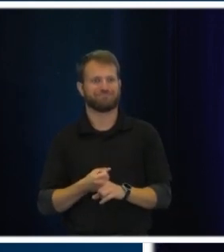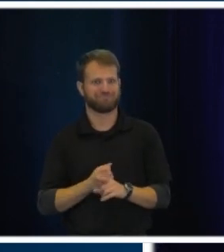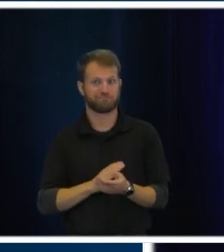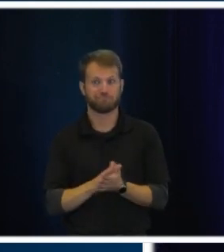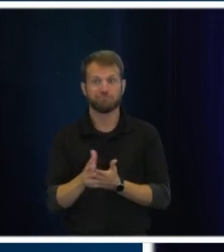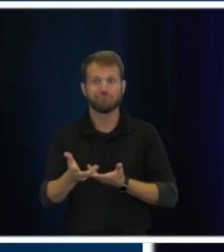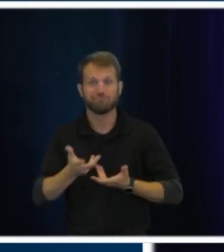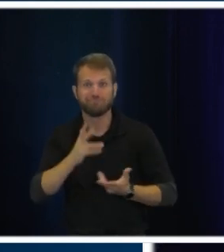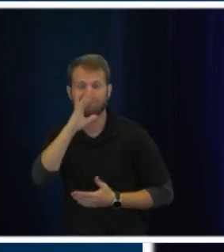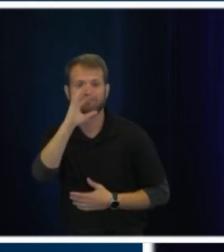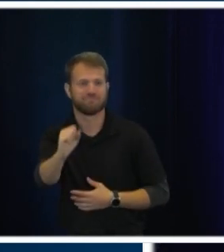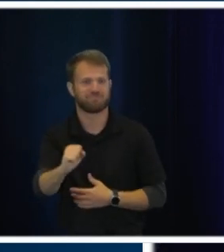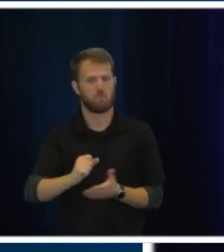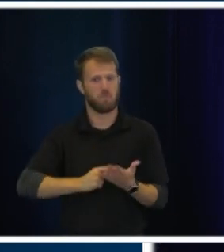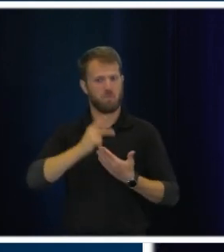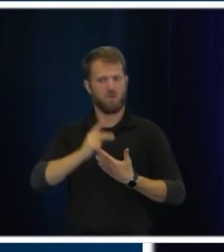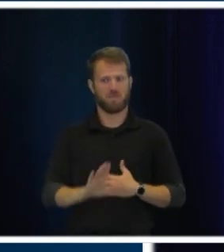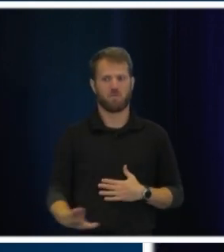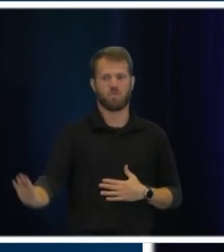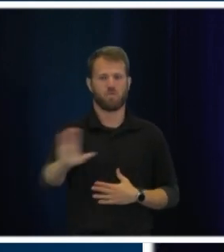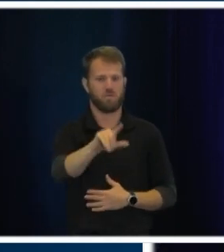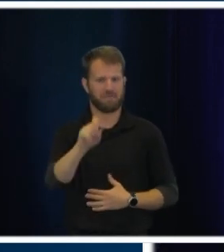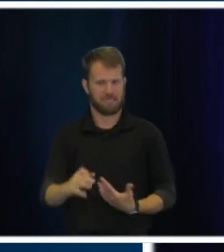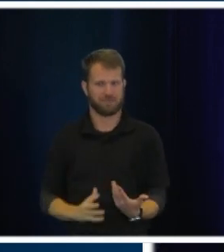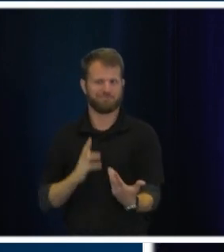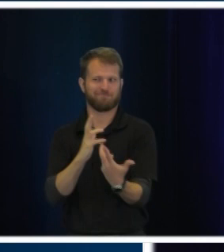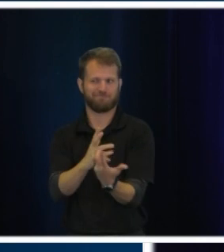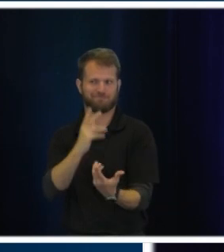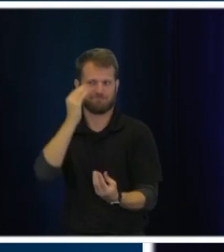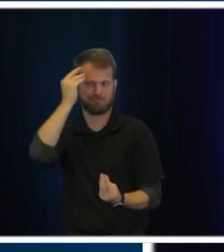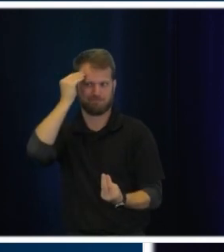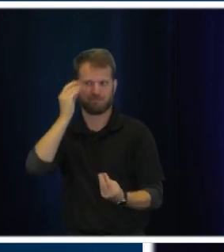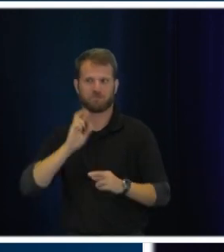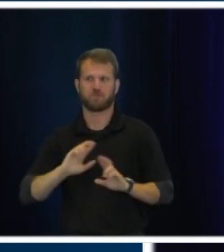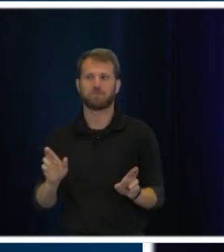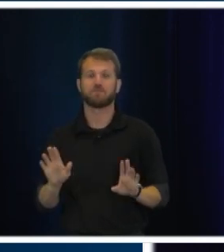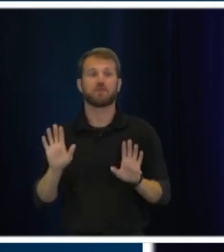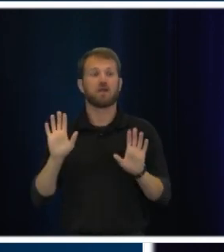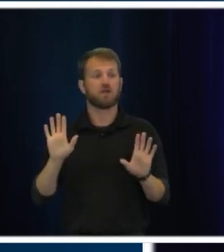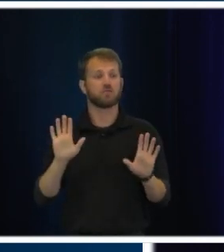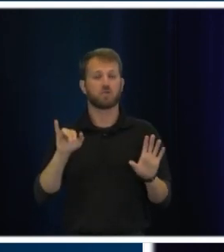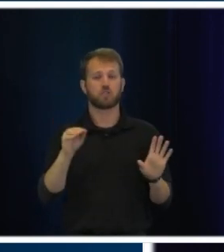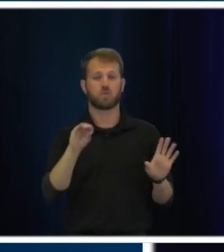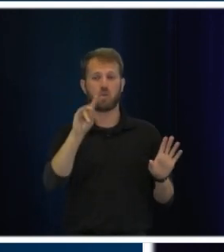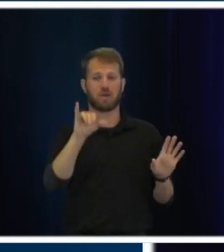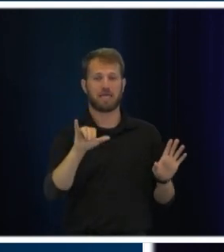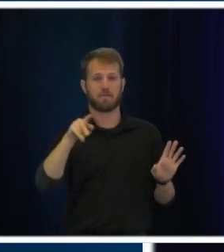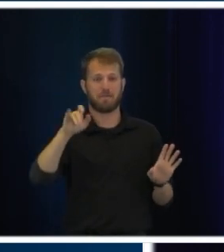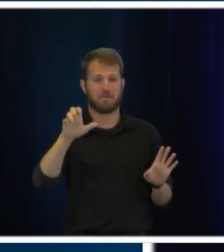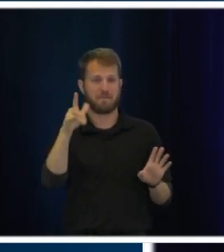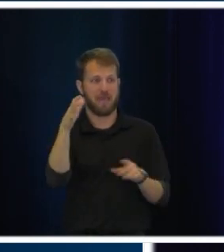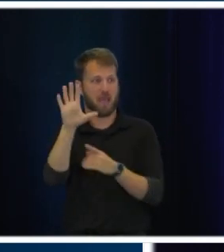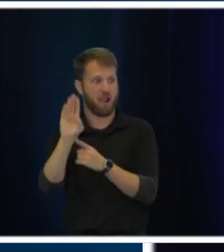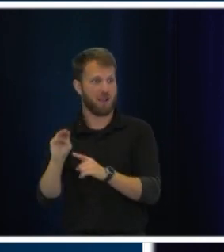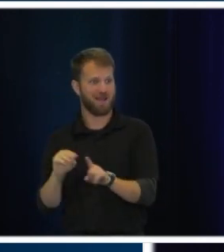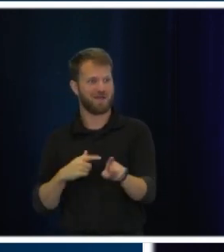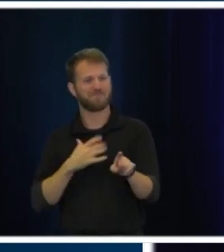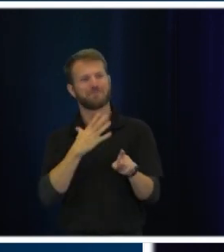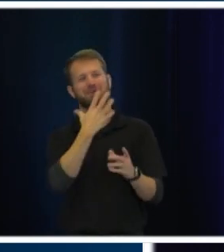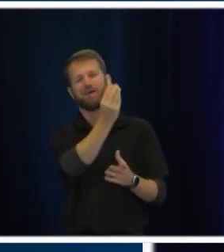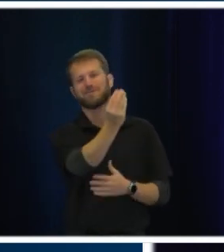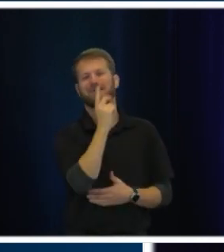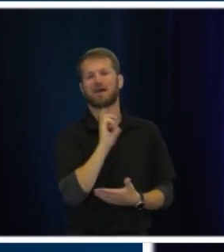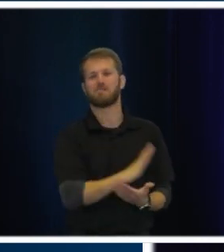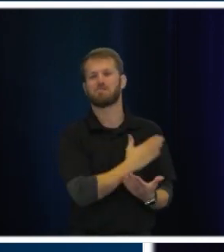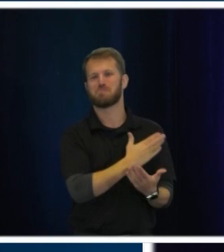with you and your needs in mind. Now, let's also take a moment to thank Joni Calum for providing our musical entertainment